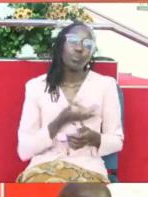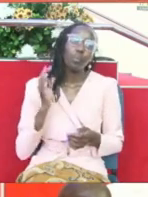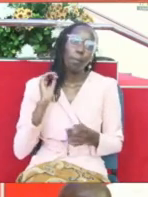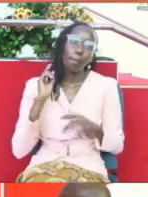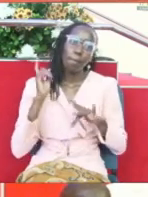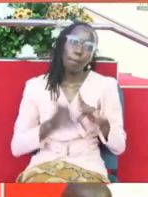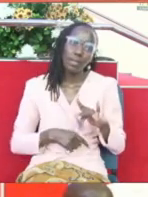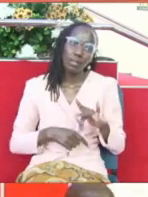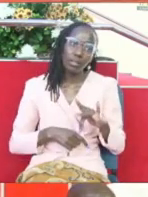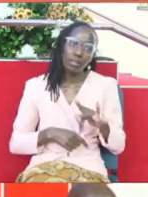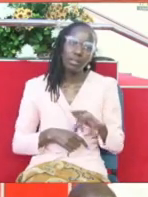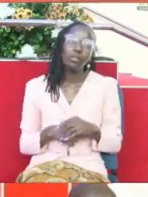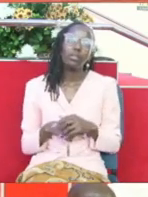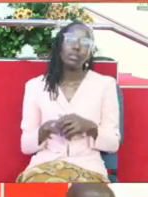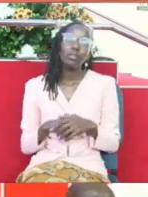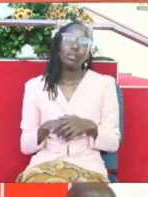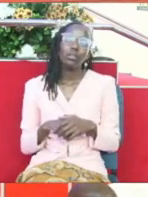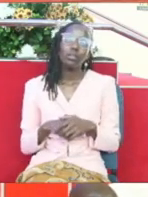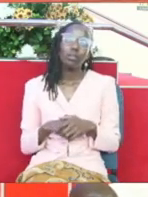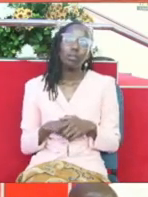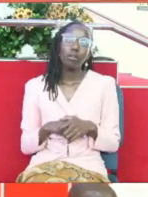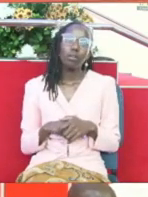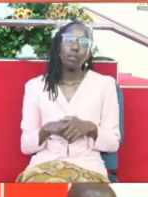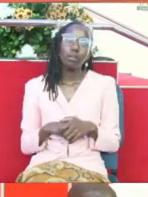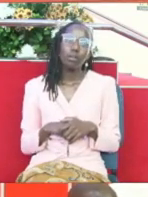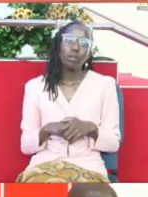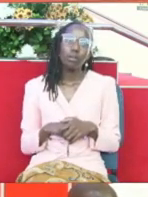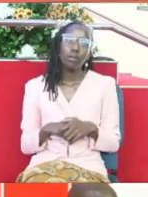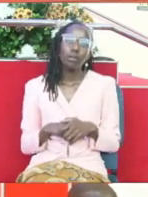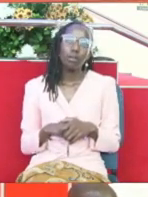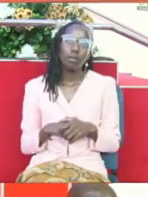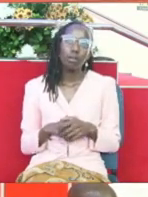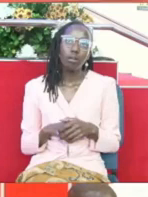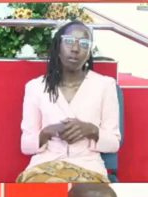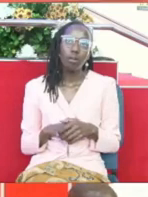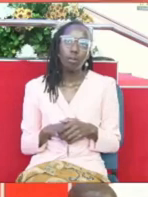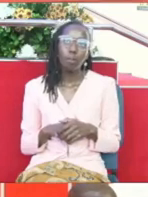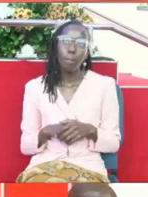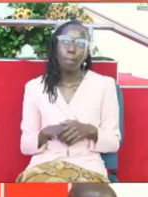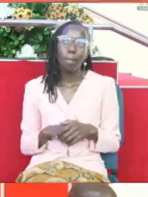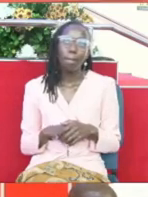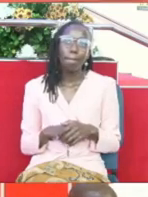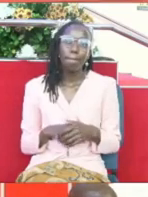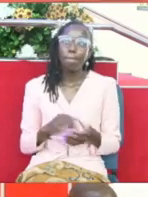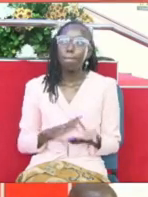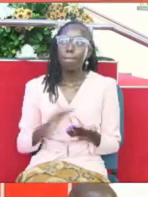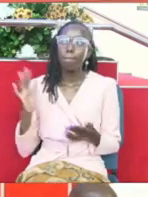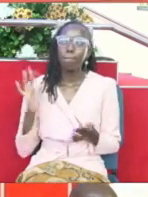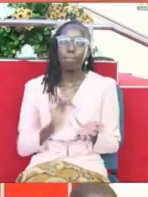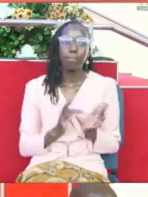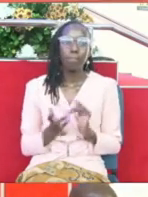love with the Lord Jesus. Lazima tuwe tayari kukua kwa kina na upendo kwa huyu Bwana Yesu. Praise the name of the Lord.